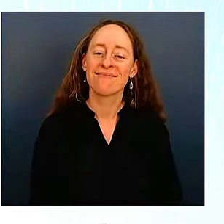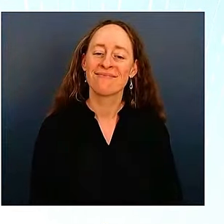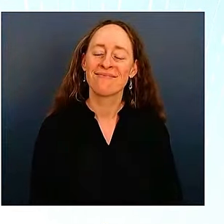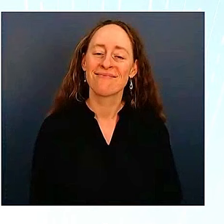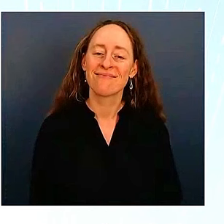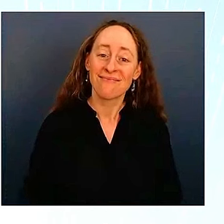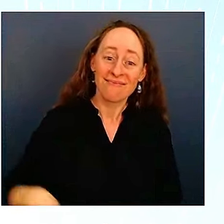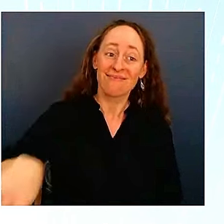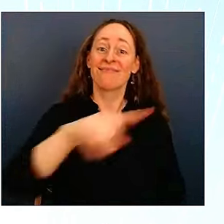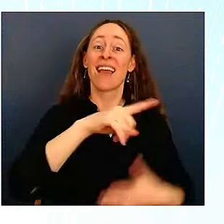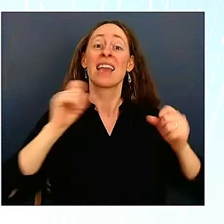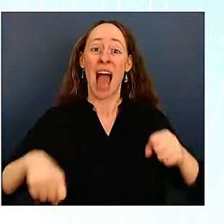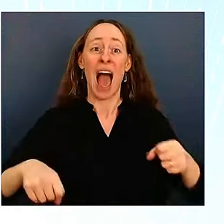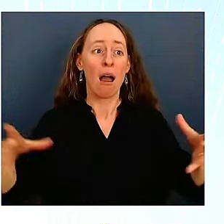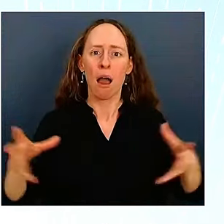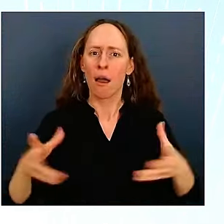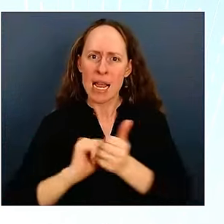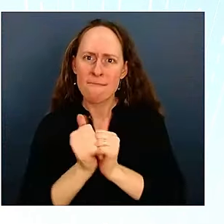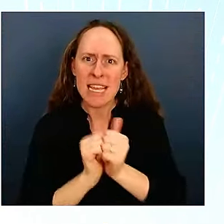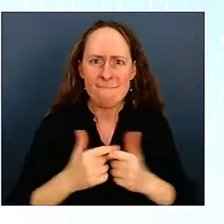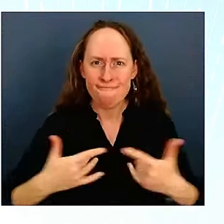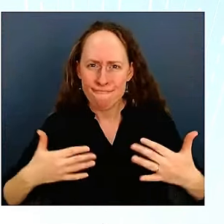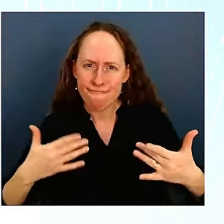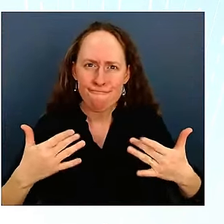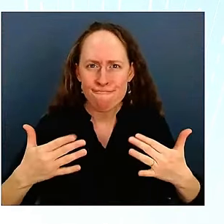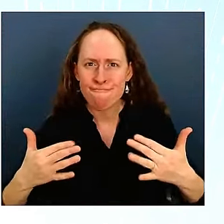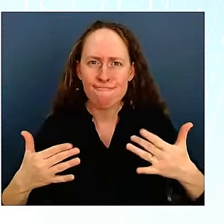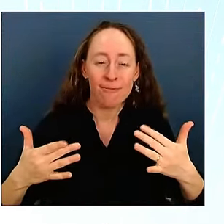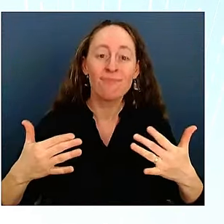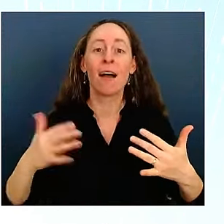joy shows in the way that we play on the pitch.